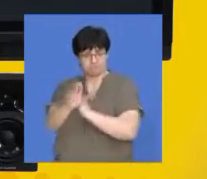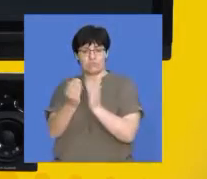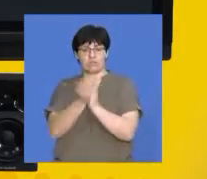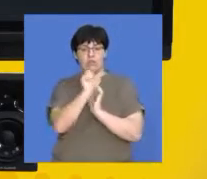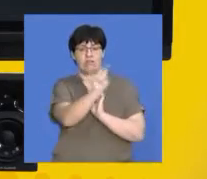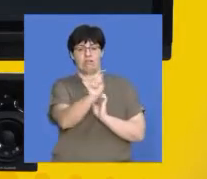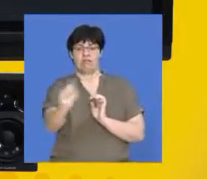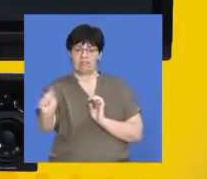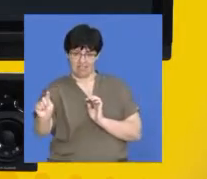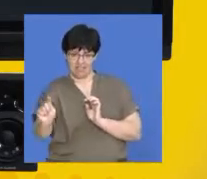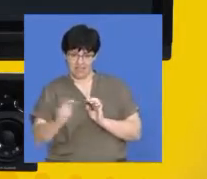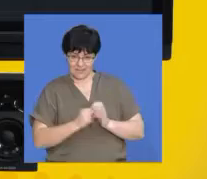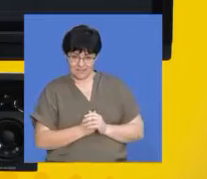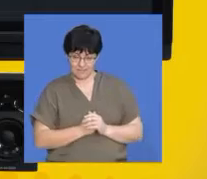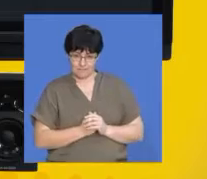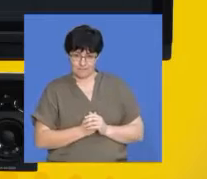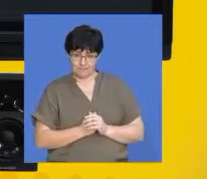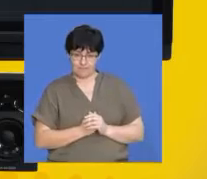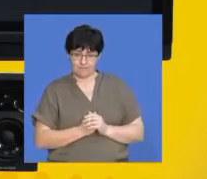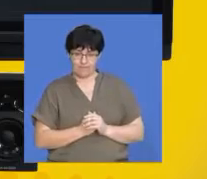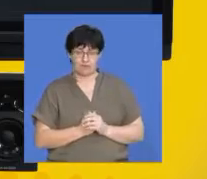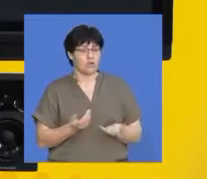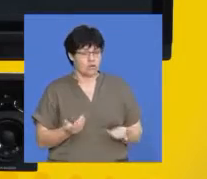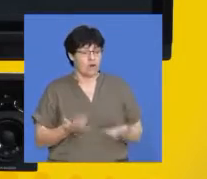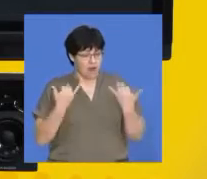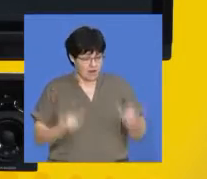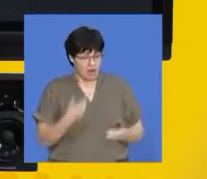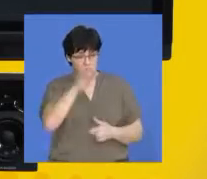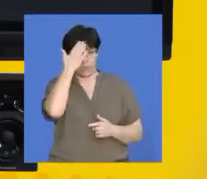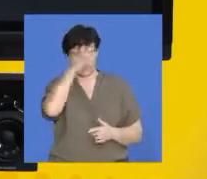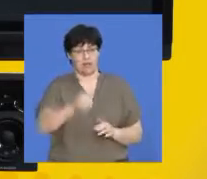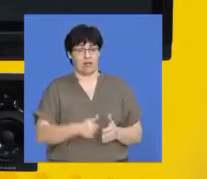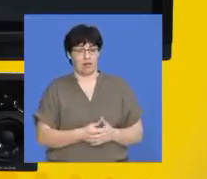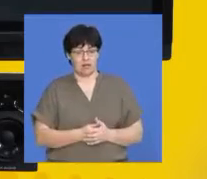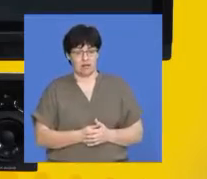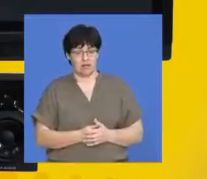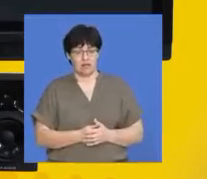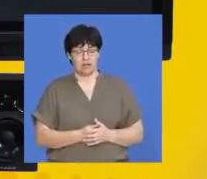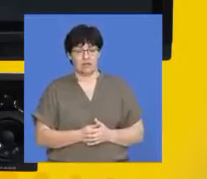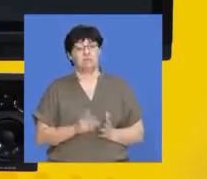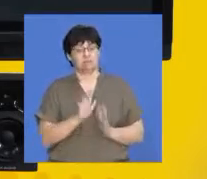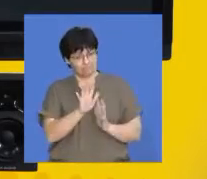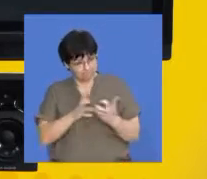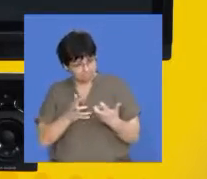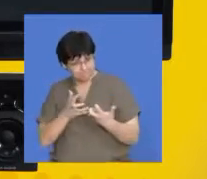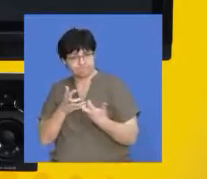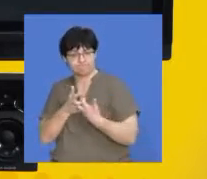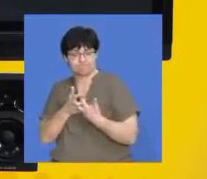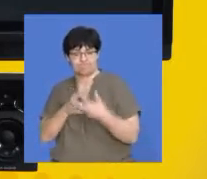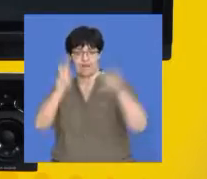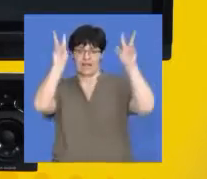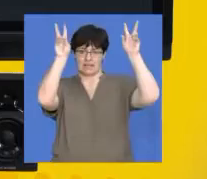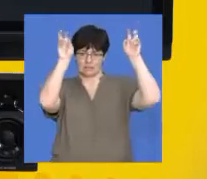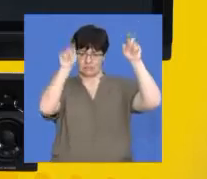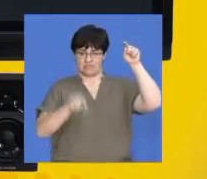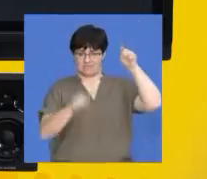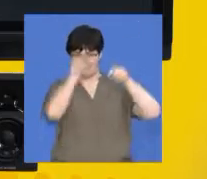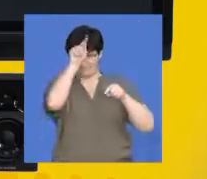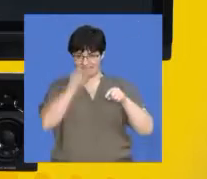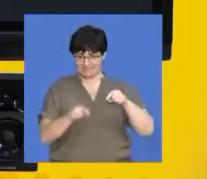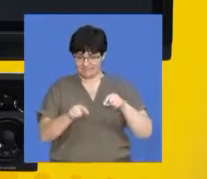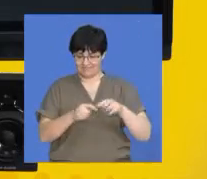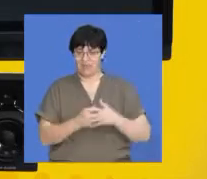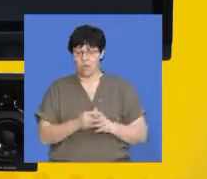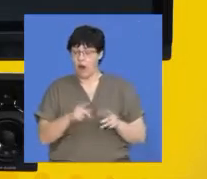they provided the food. So already you know, okay, this ties in with the caption, as I said to you before,